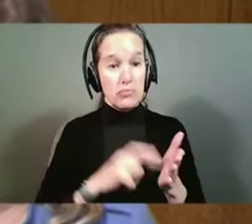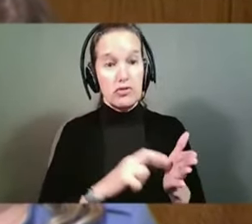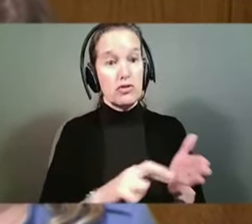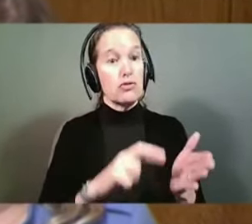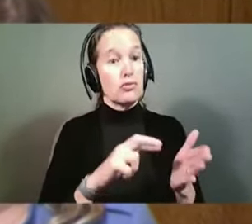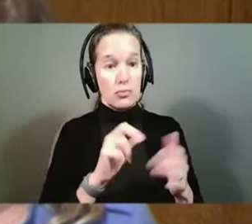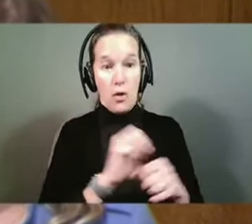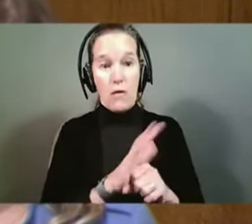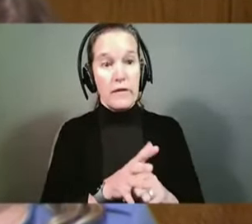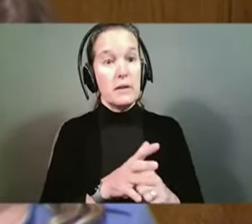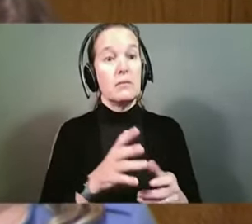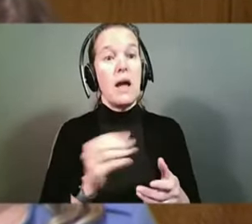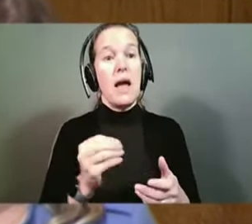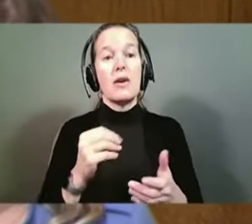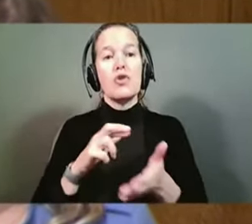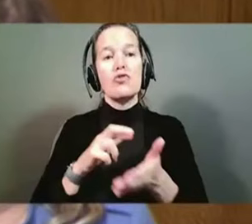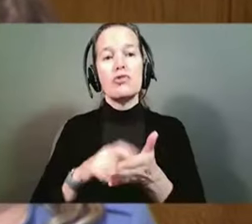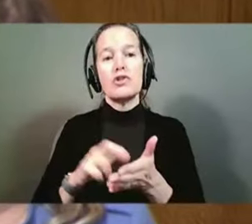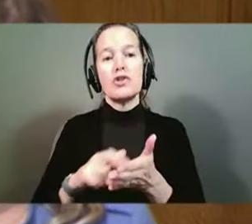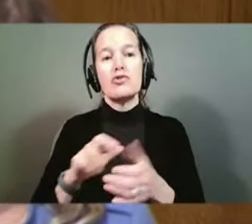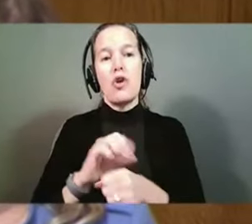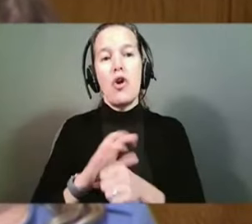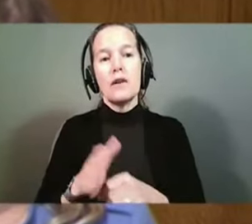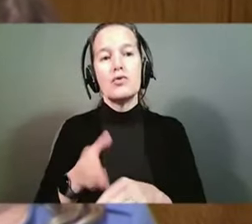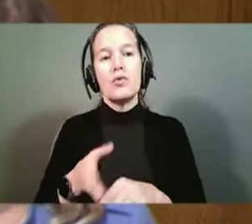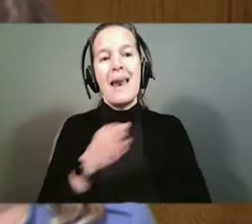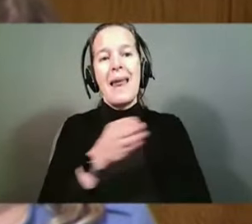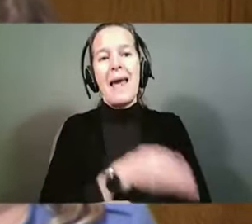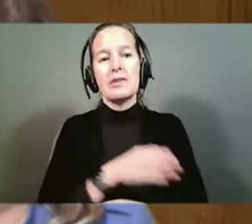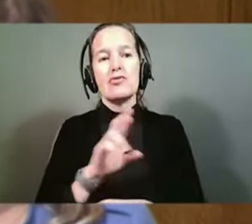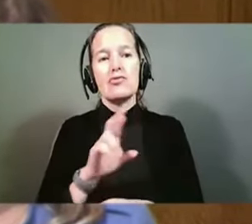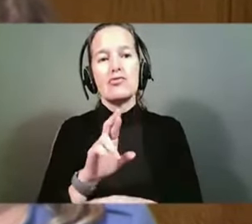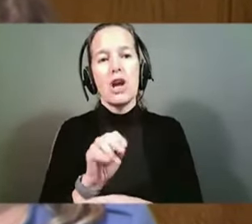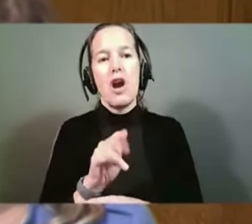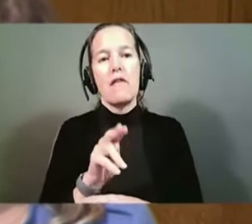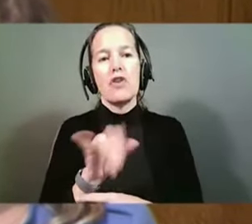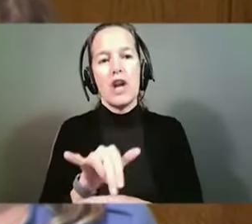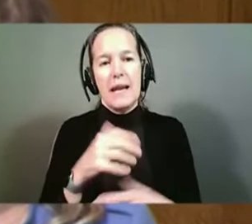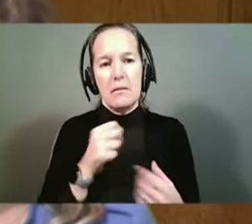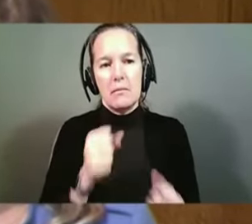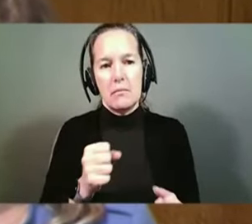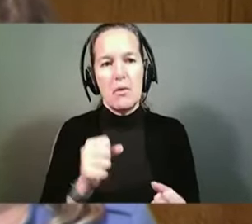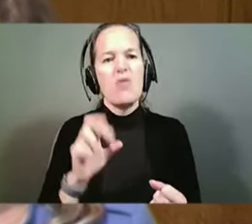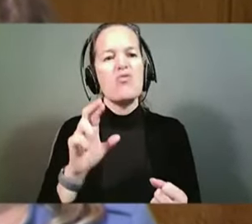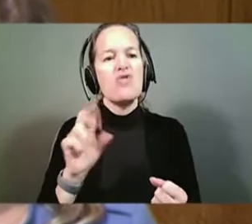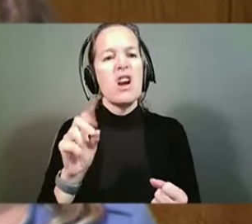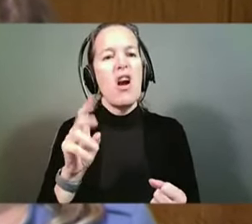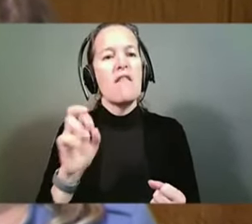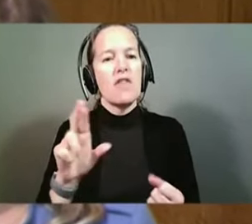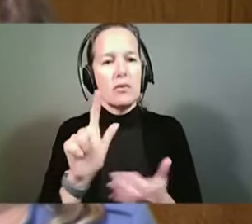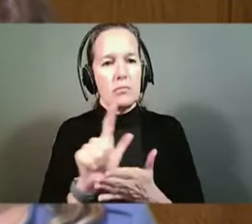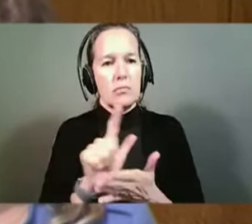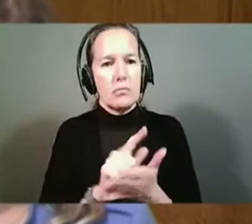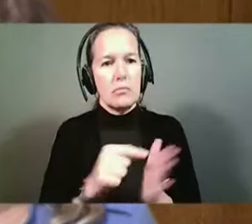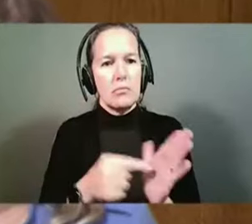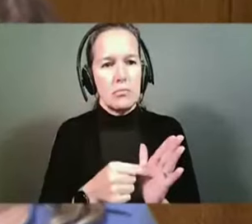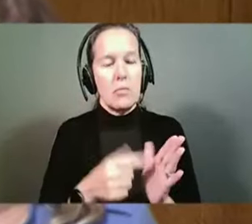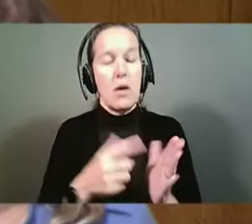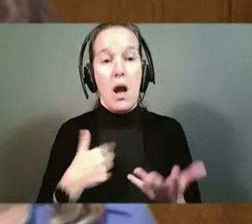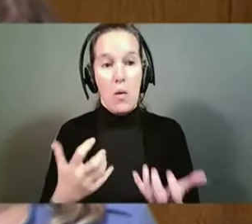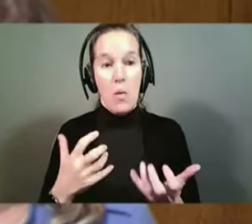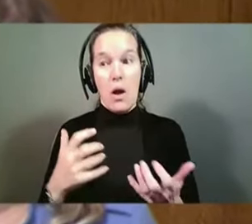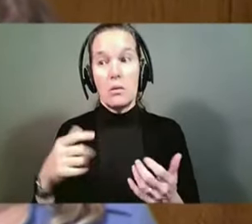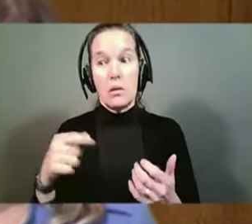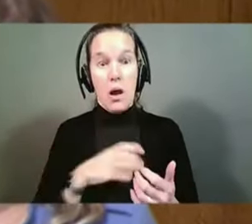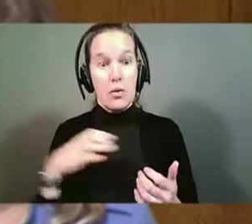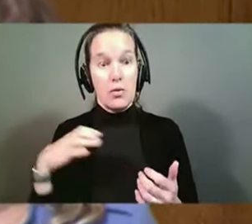Enhance Recovery, or the RECOVER initiative. And that's why Congress needs to reauthorize PAPA. That gives us